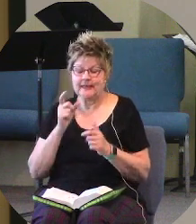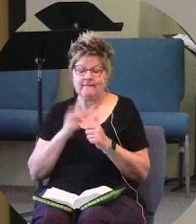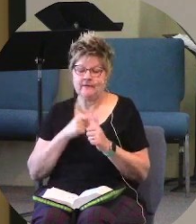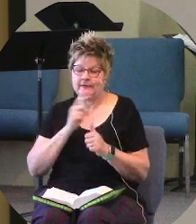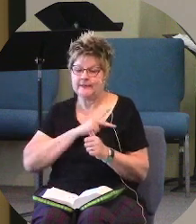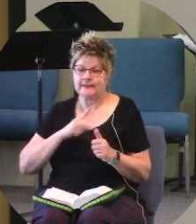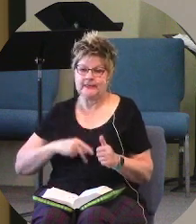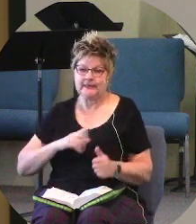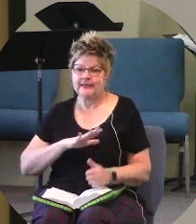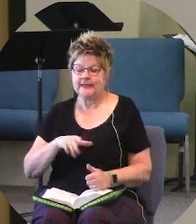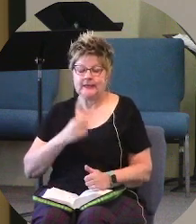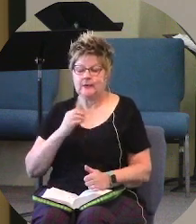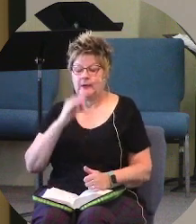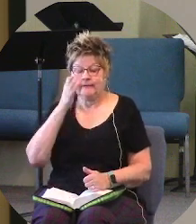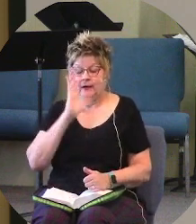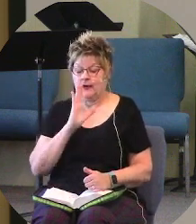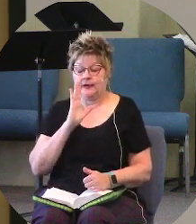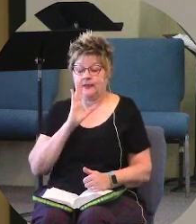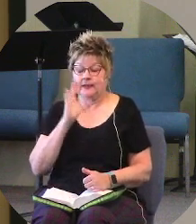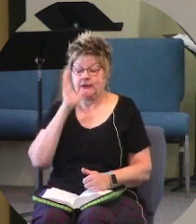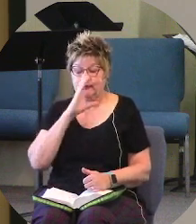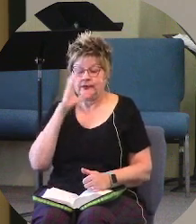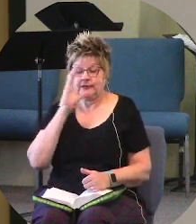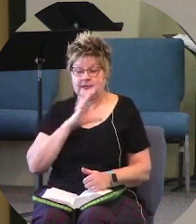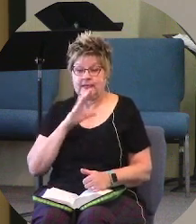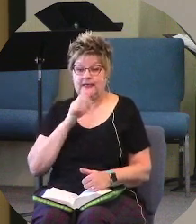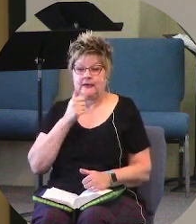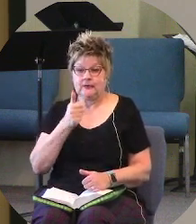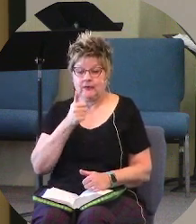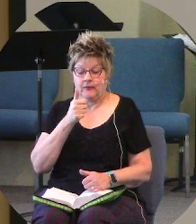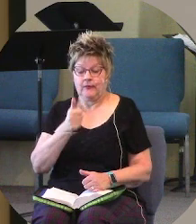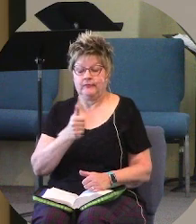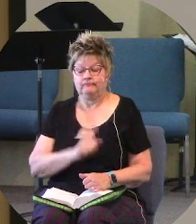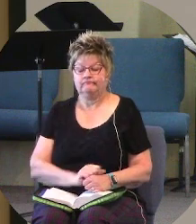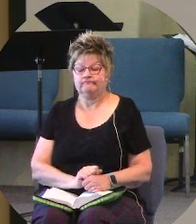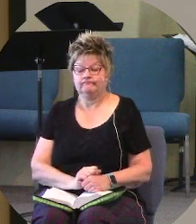God. You are seeking your own